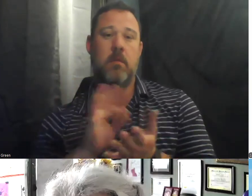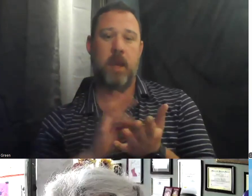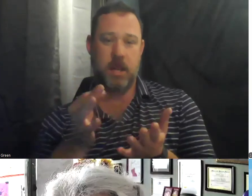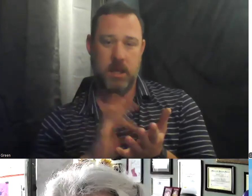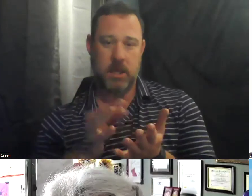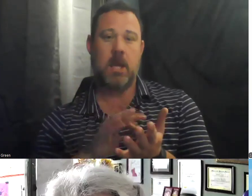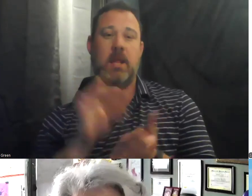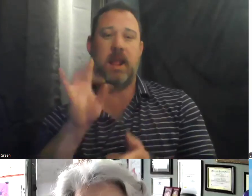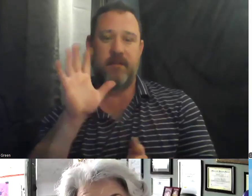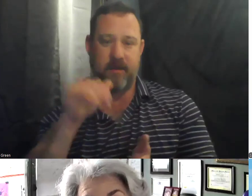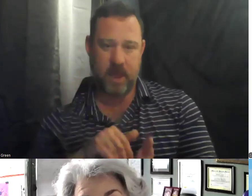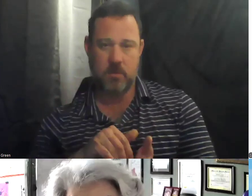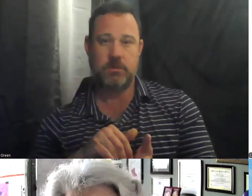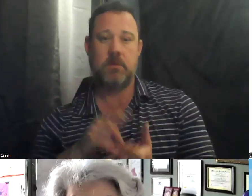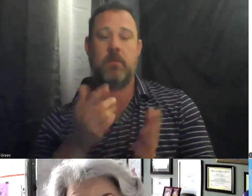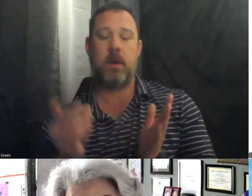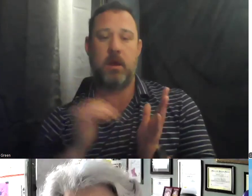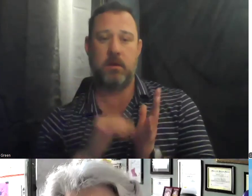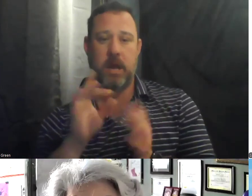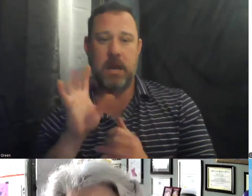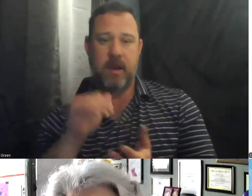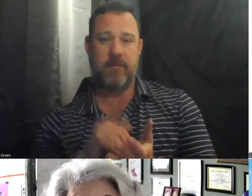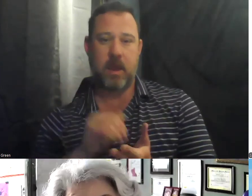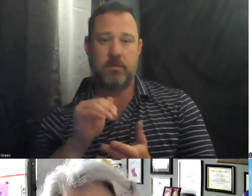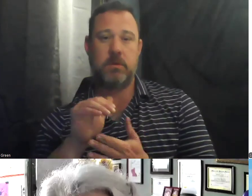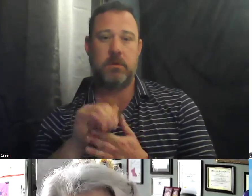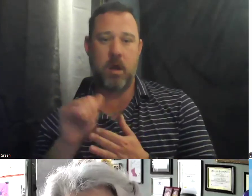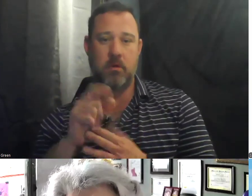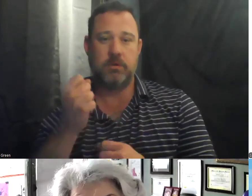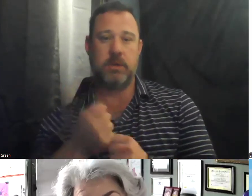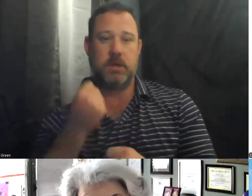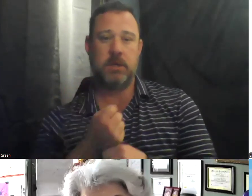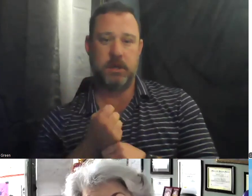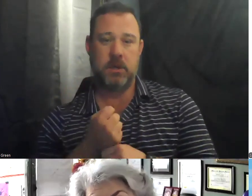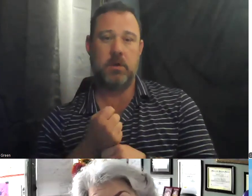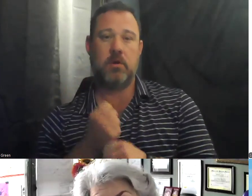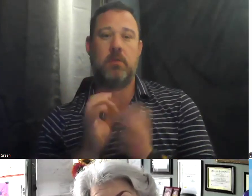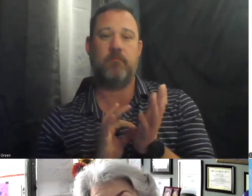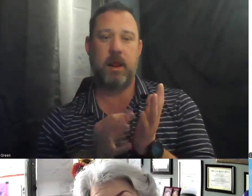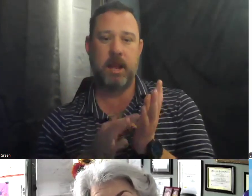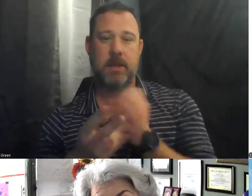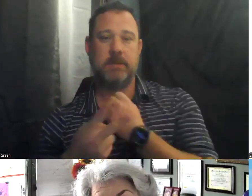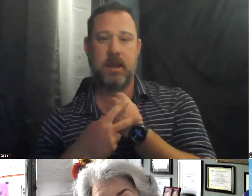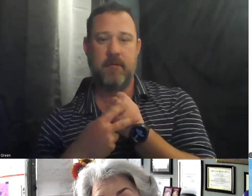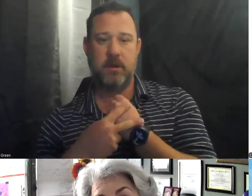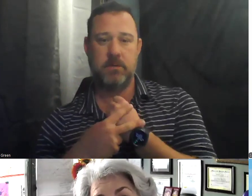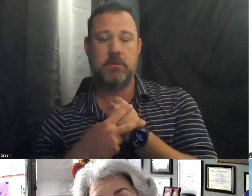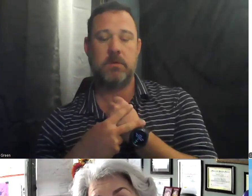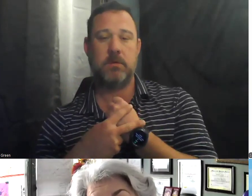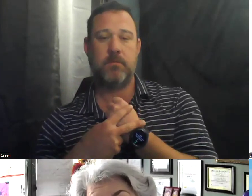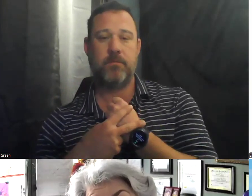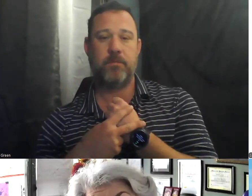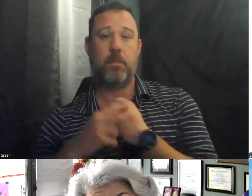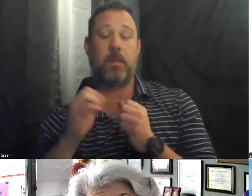dollars, 85,000, let me repeat that, $85,000 a year in Medicaid savings. So